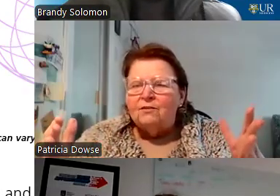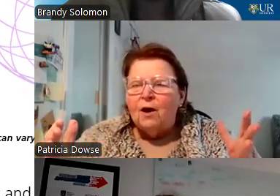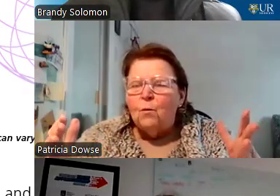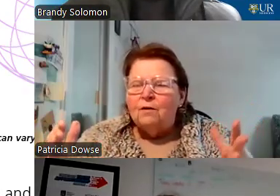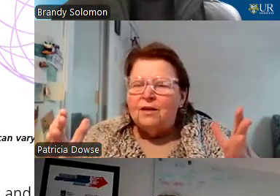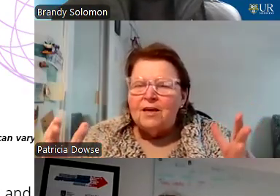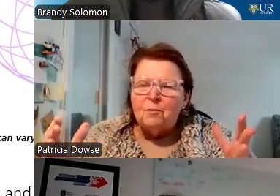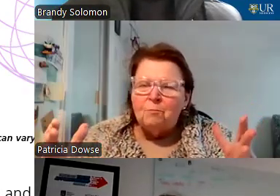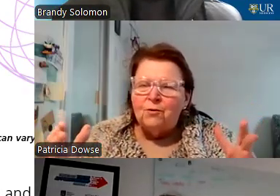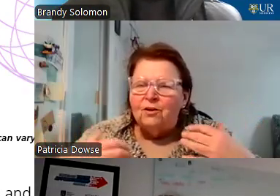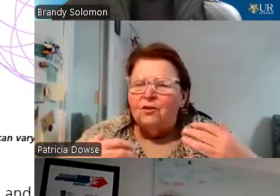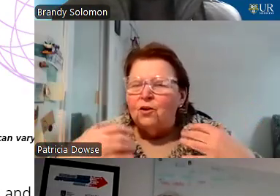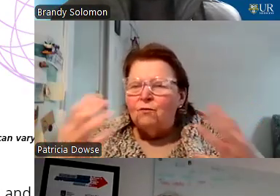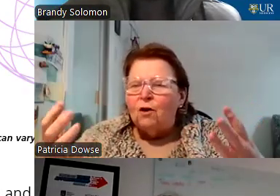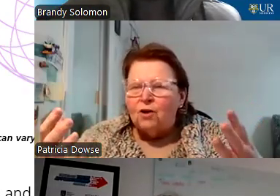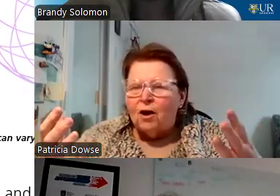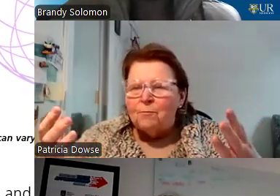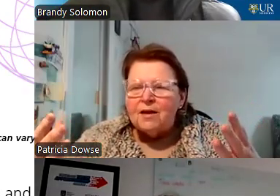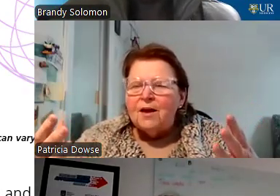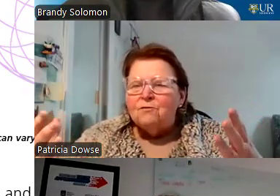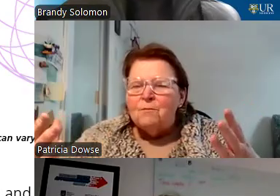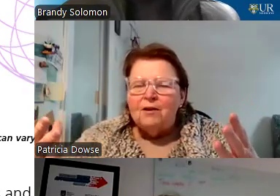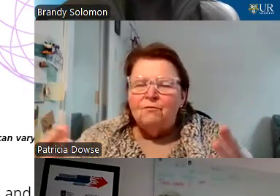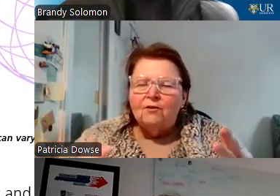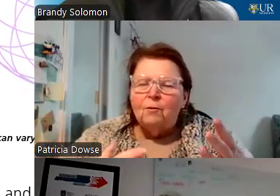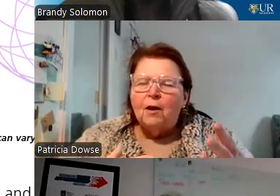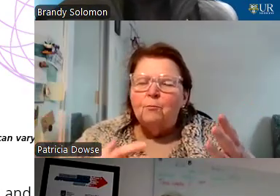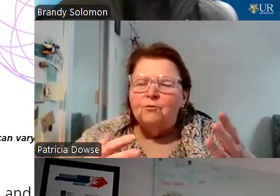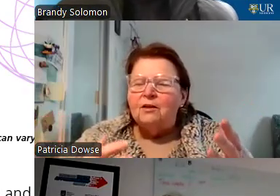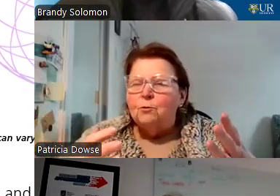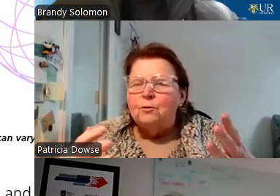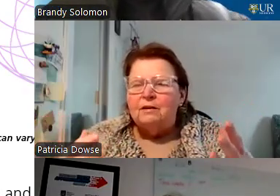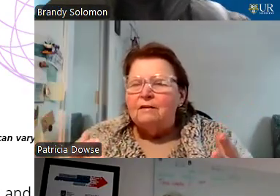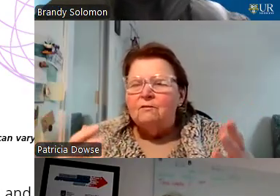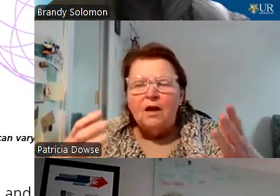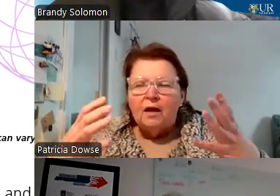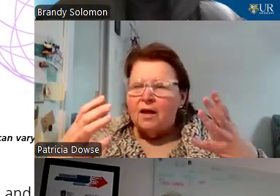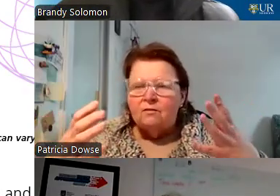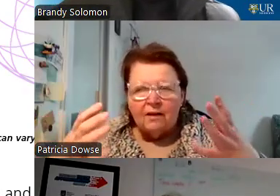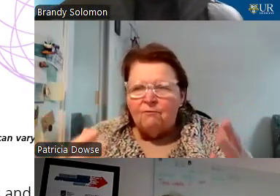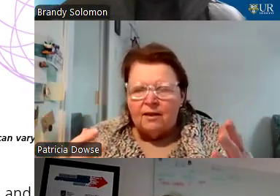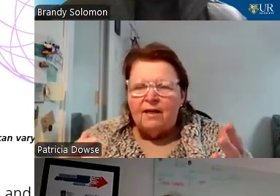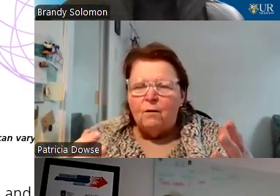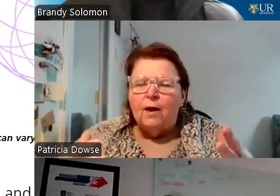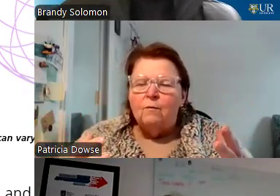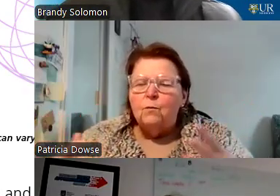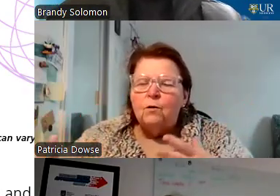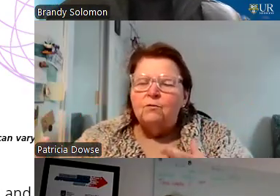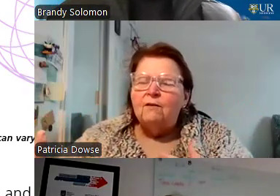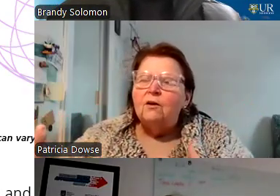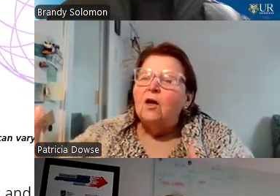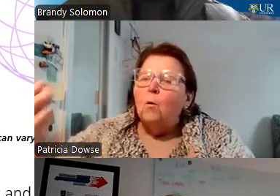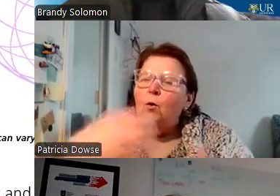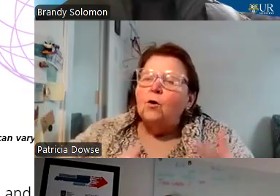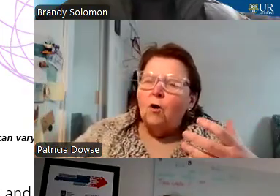world, if that's not one of the key components that you've all taught me from manufacturing about predictable routines, it's definitely that way. And we would